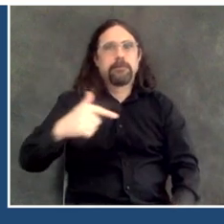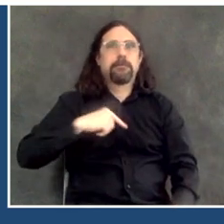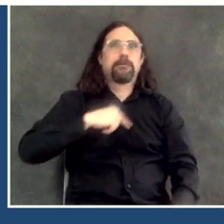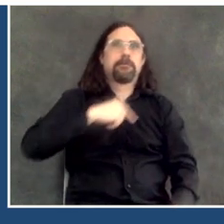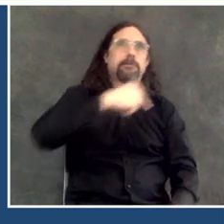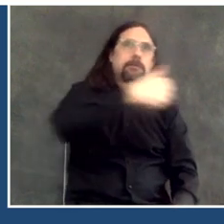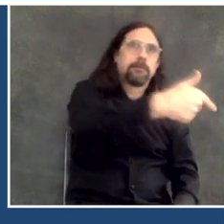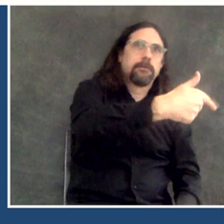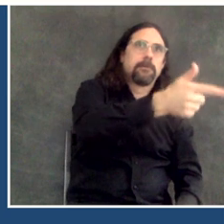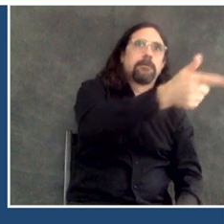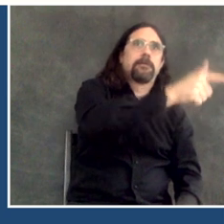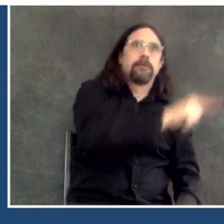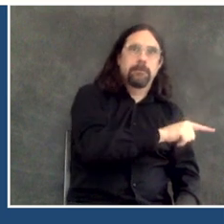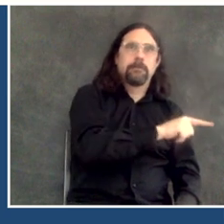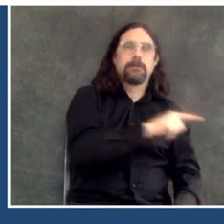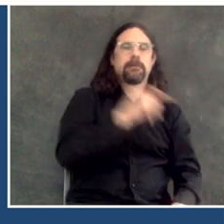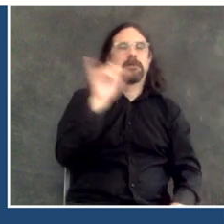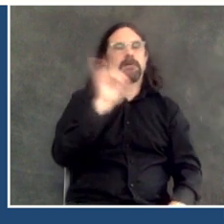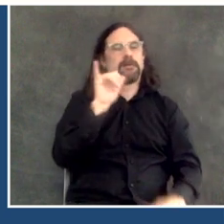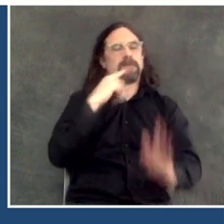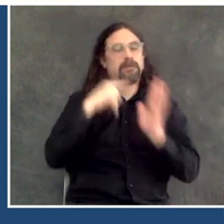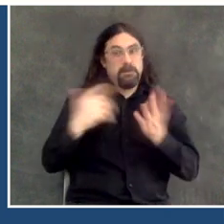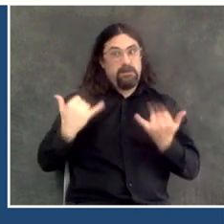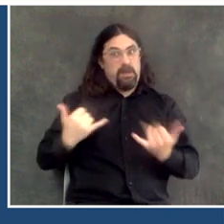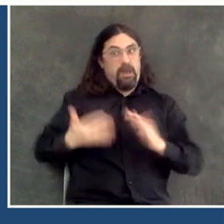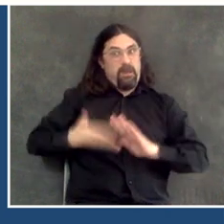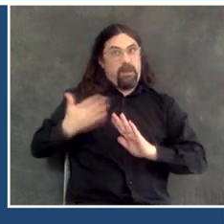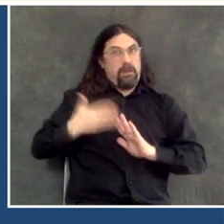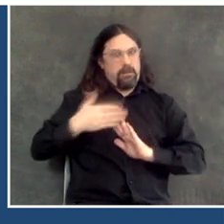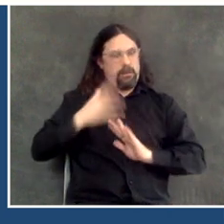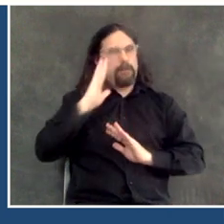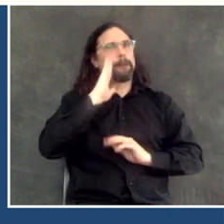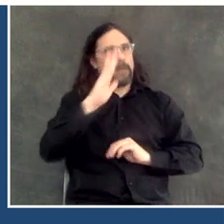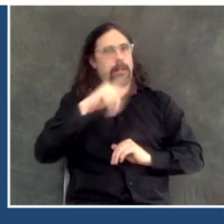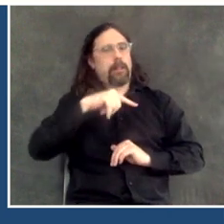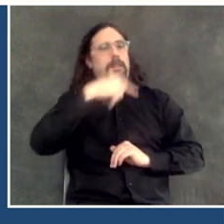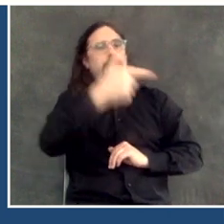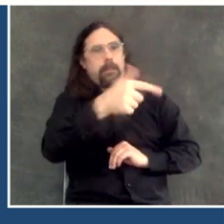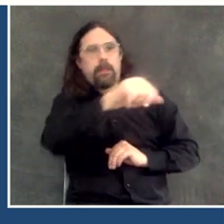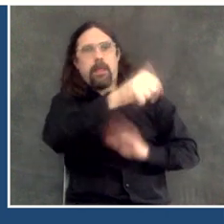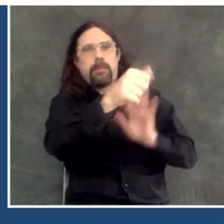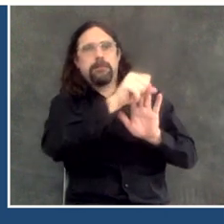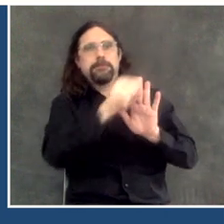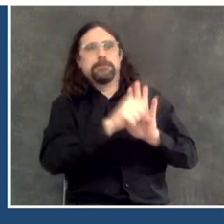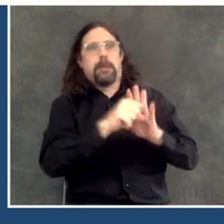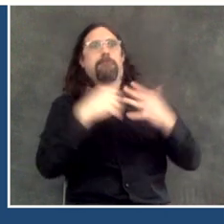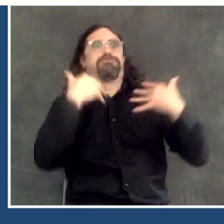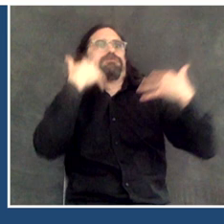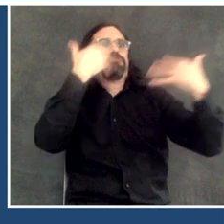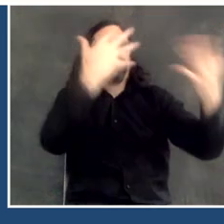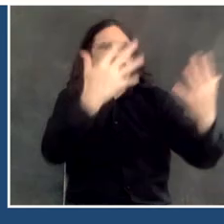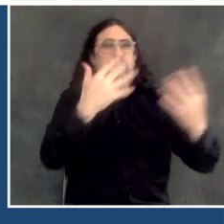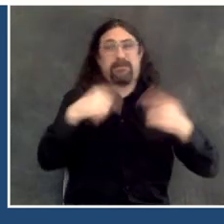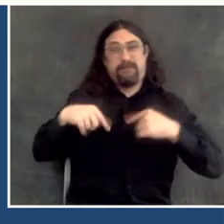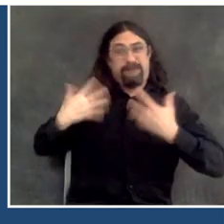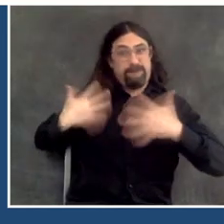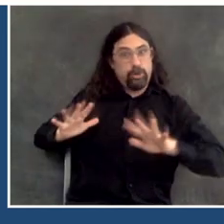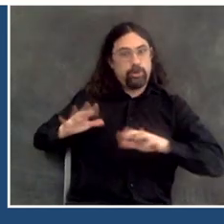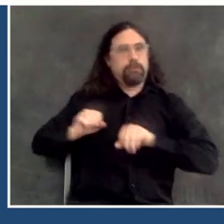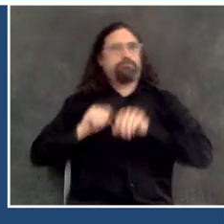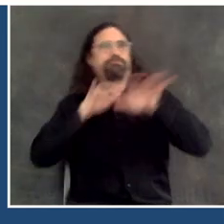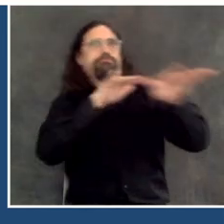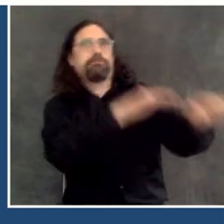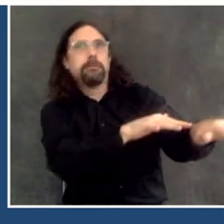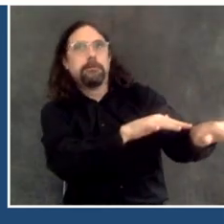like because this country's been through war, and we know who could organize it, and that's our military, because they've done it before. Our